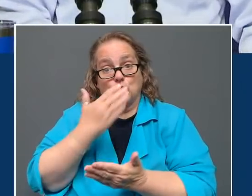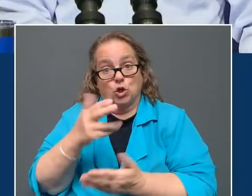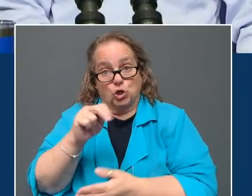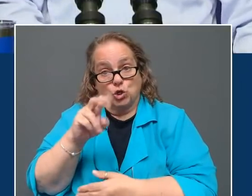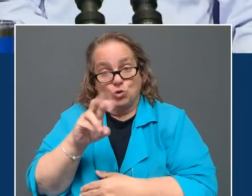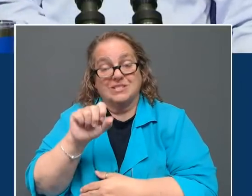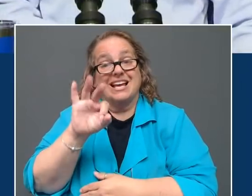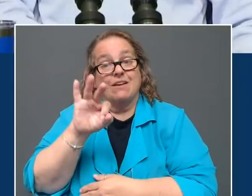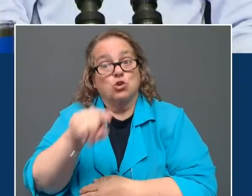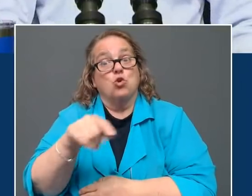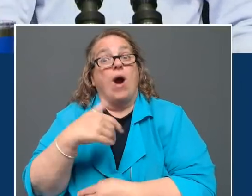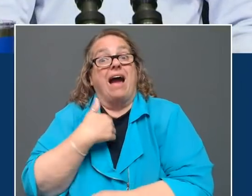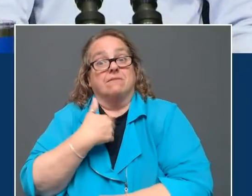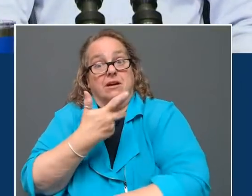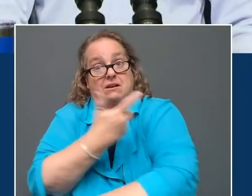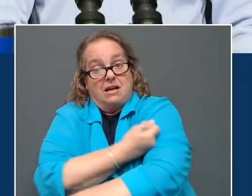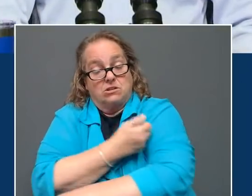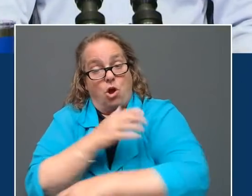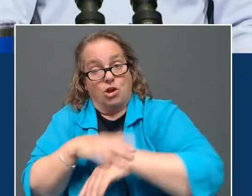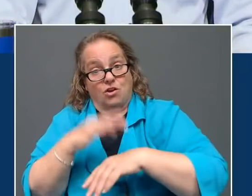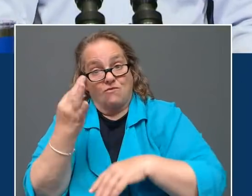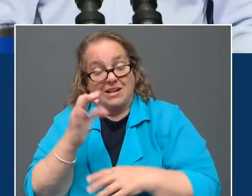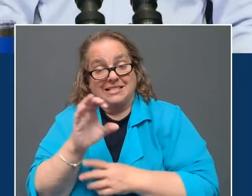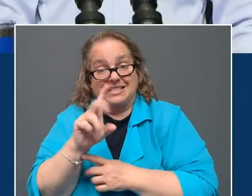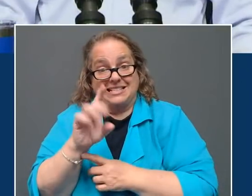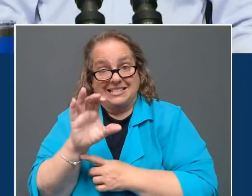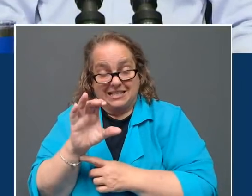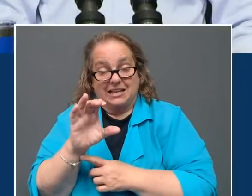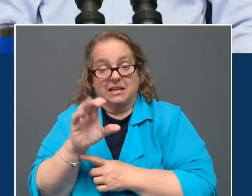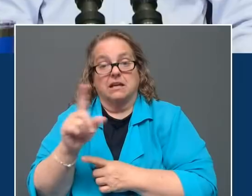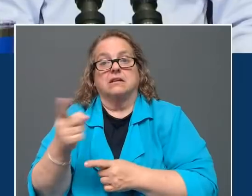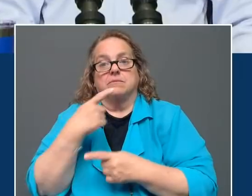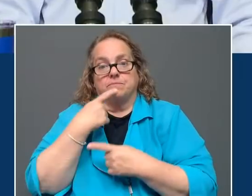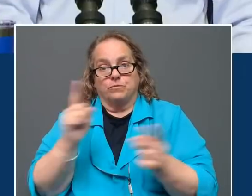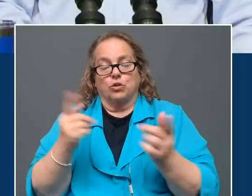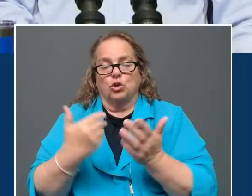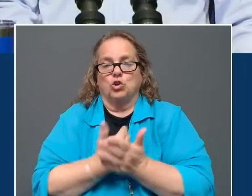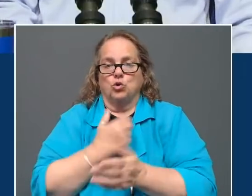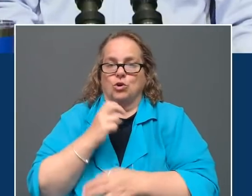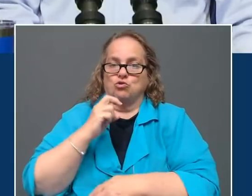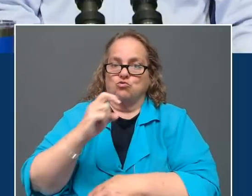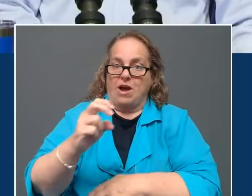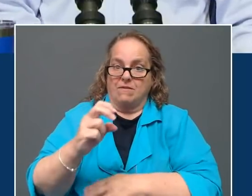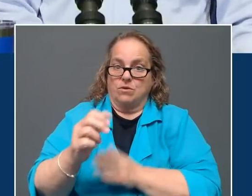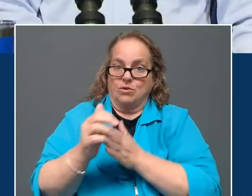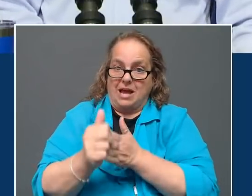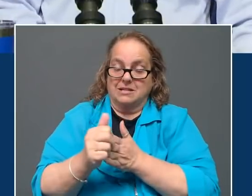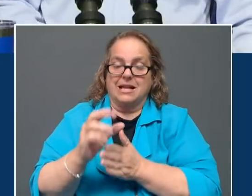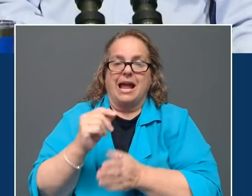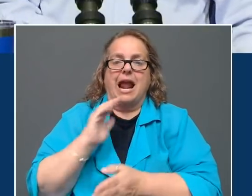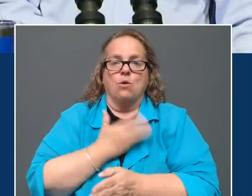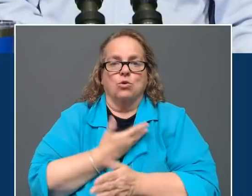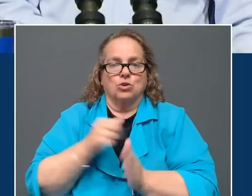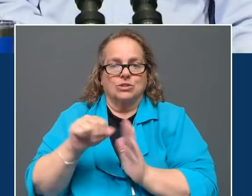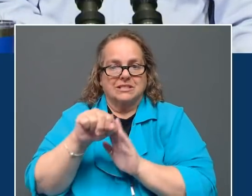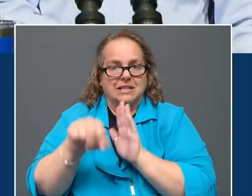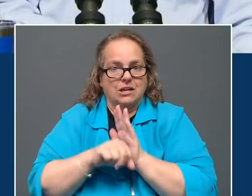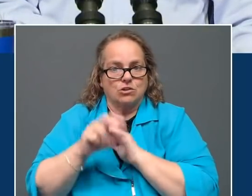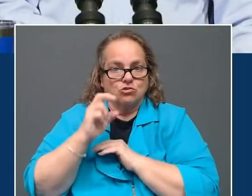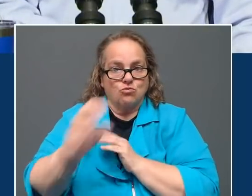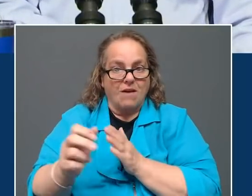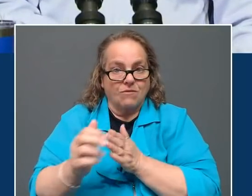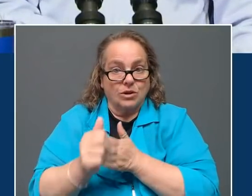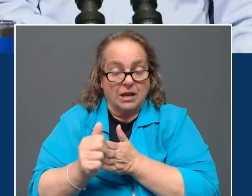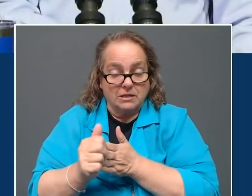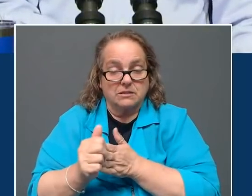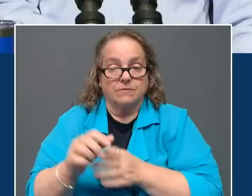On Friday, the CDC issued new travel guidance, and we're also updating our state travel guidance. Highlights of the April